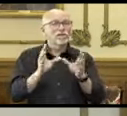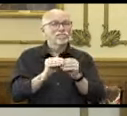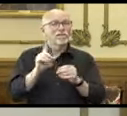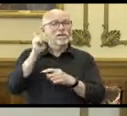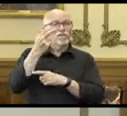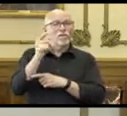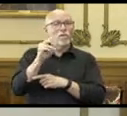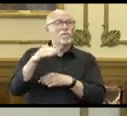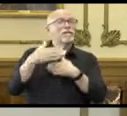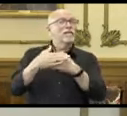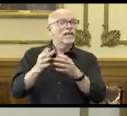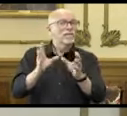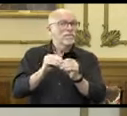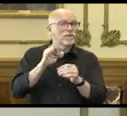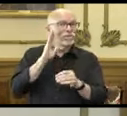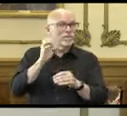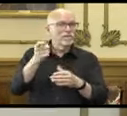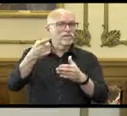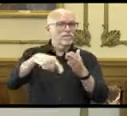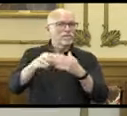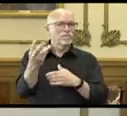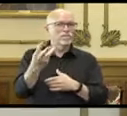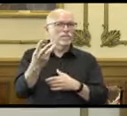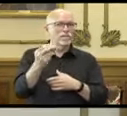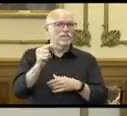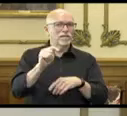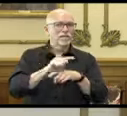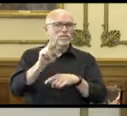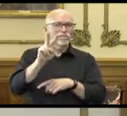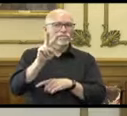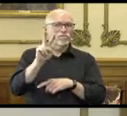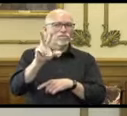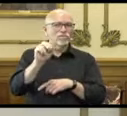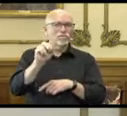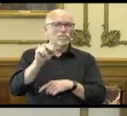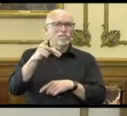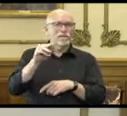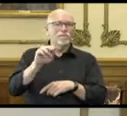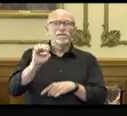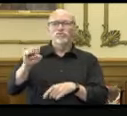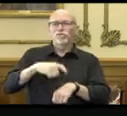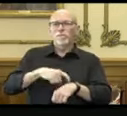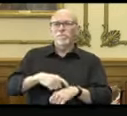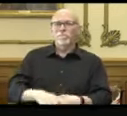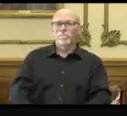Governor Holcomb's next briefing will be next Wednesday at 2:30 p.m. Eastern.